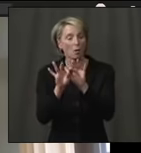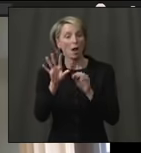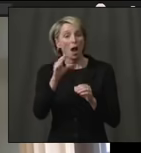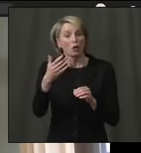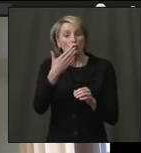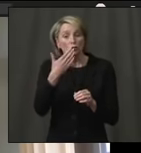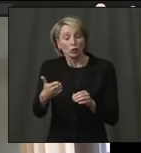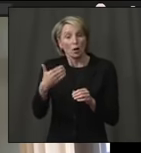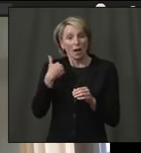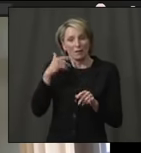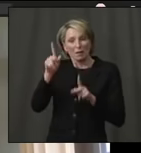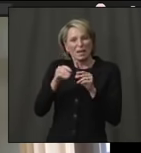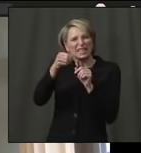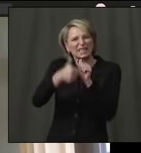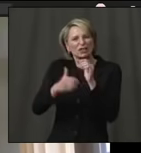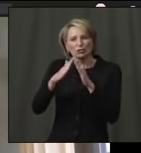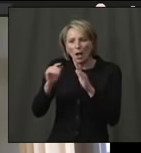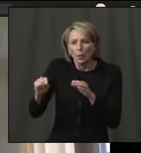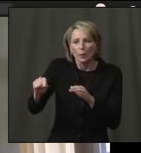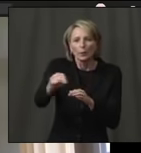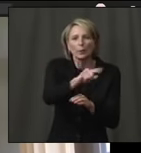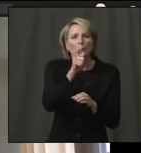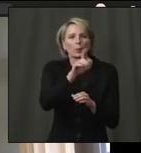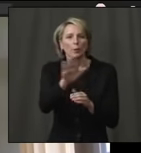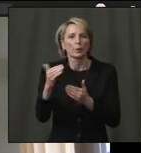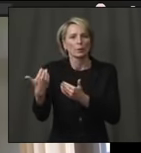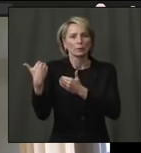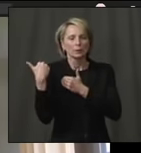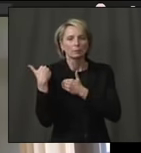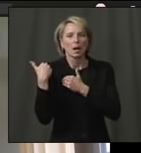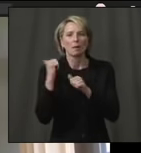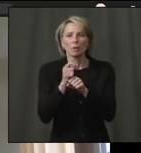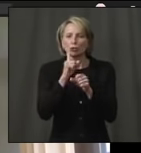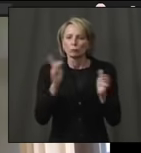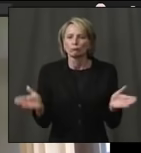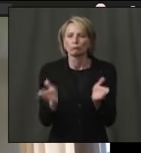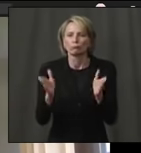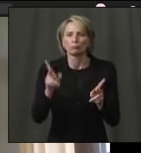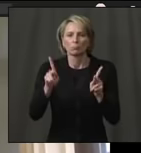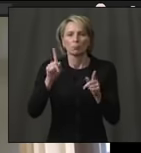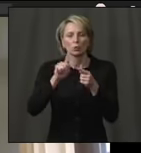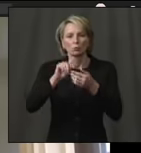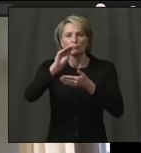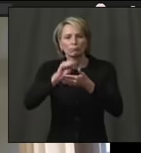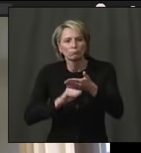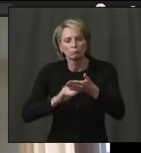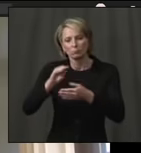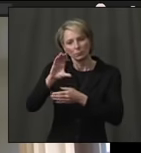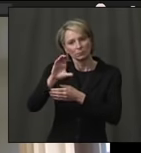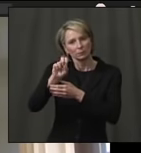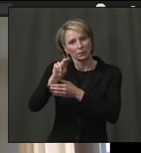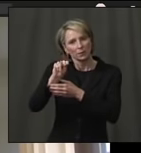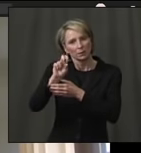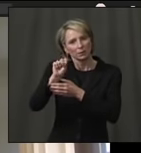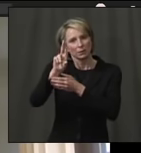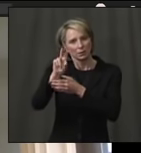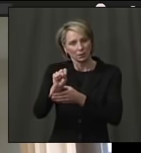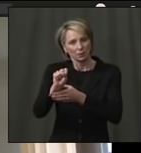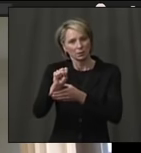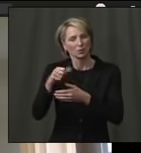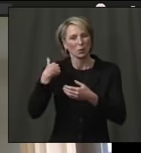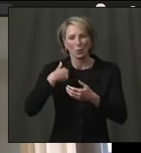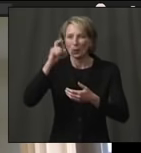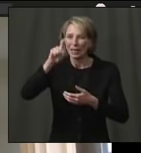community partners in the census effort. In order to have a